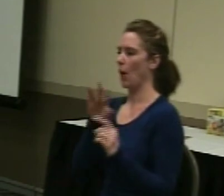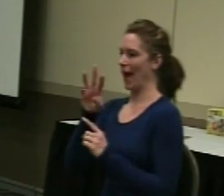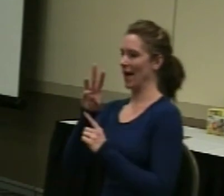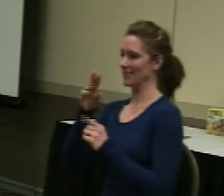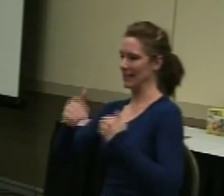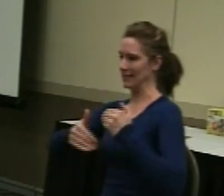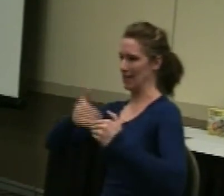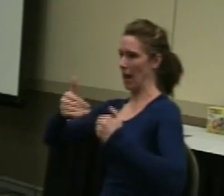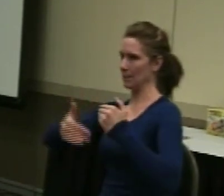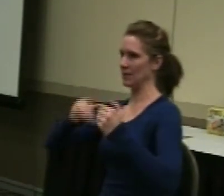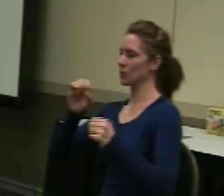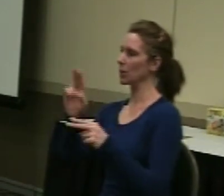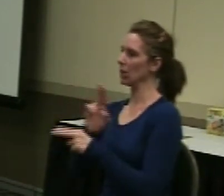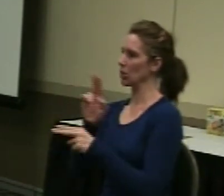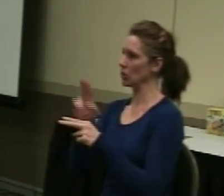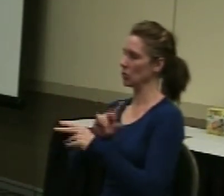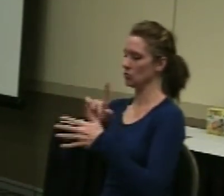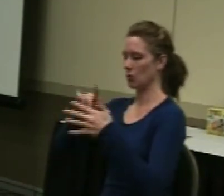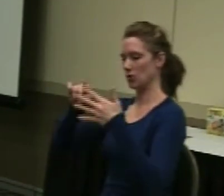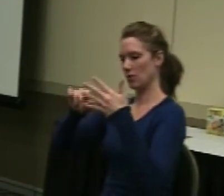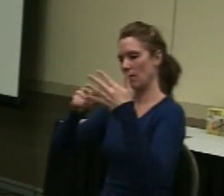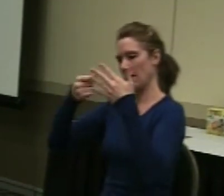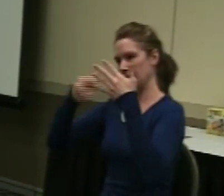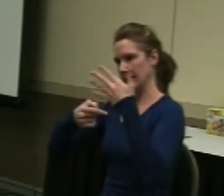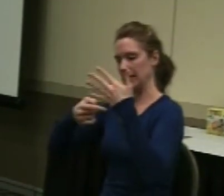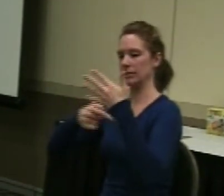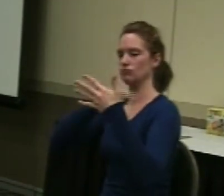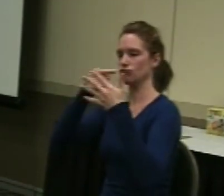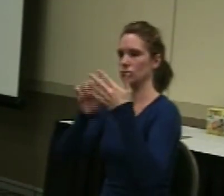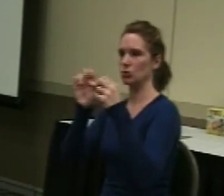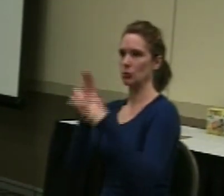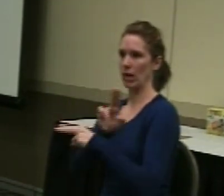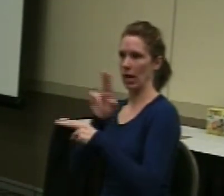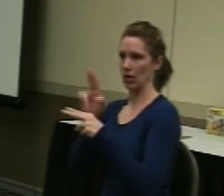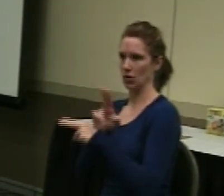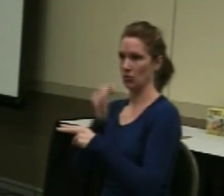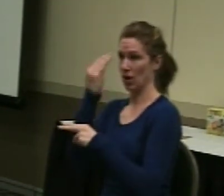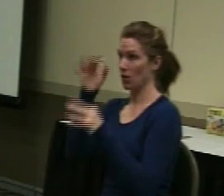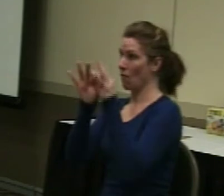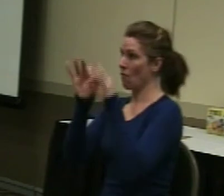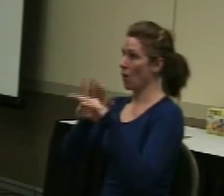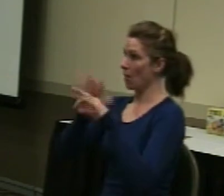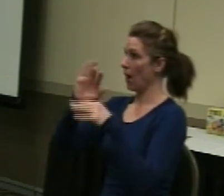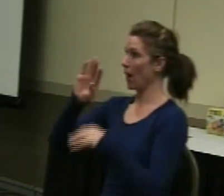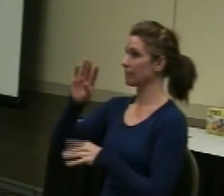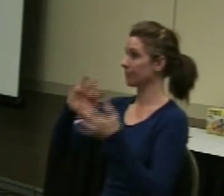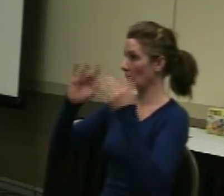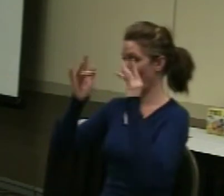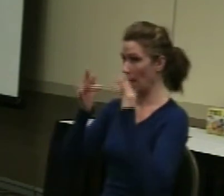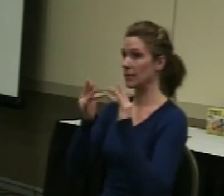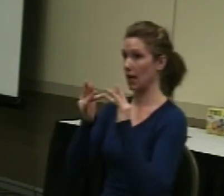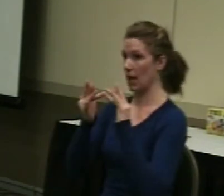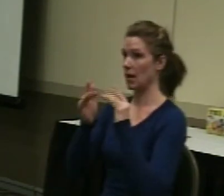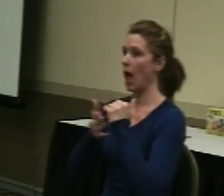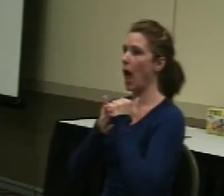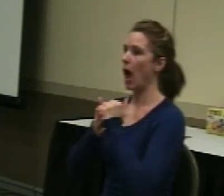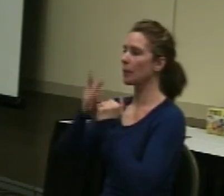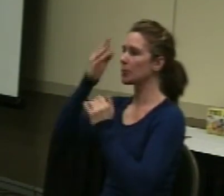can use. And I know you have a form on the website that helps you to think